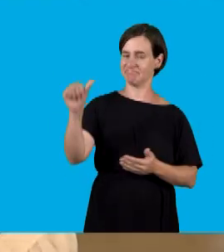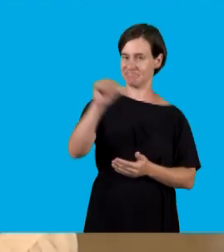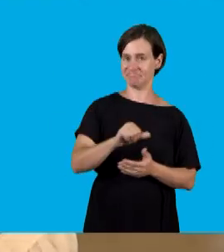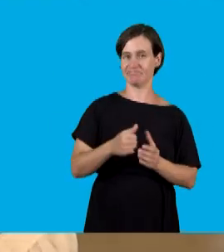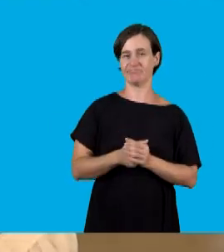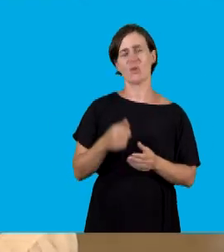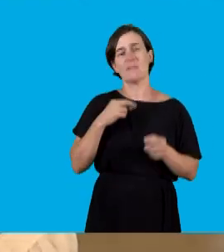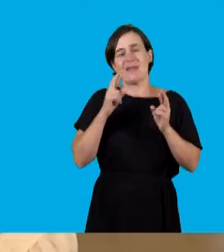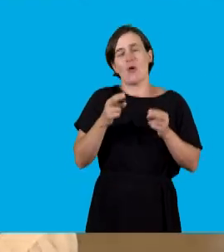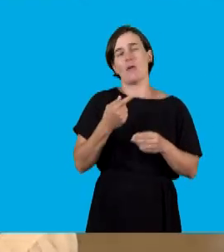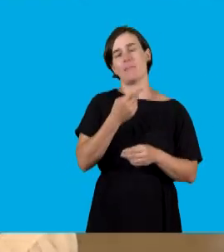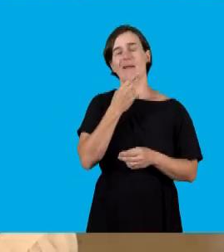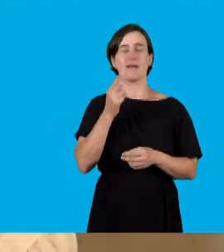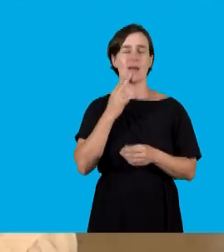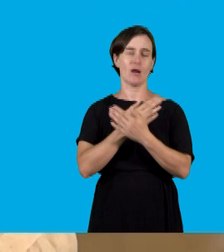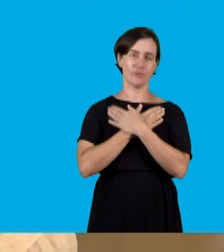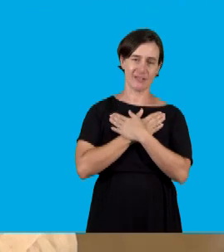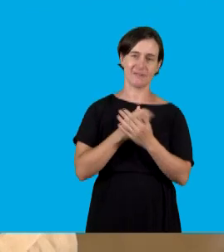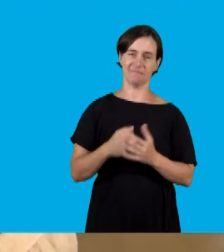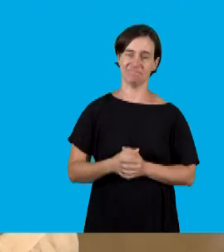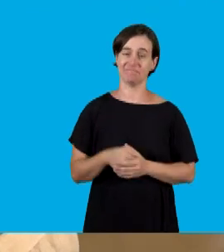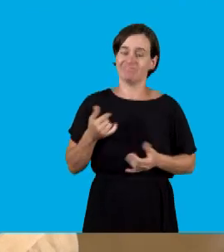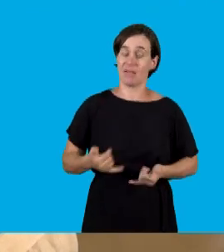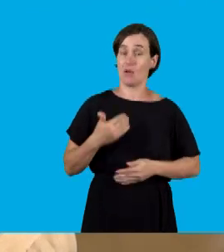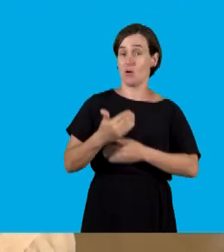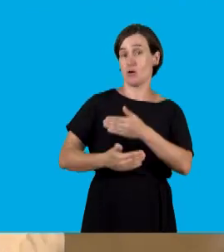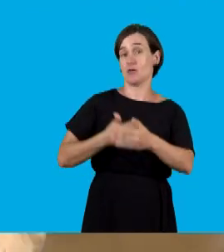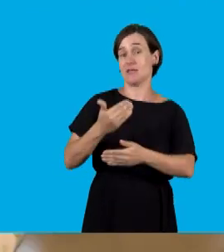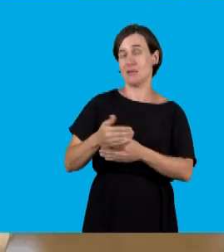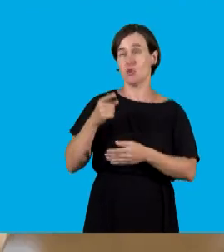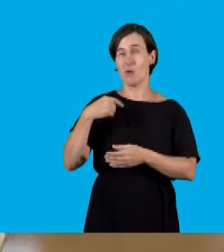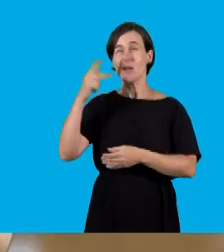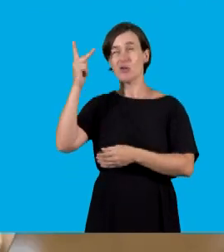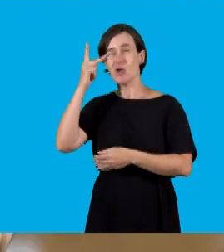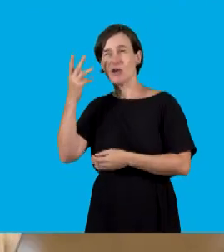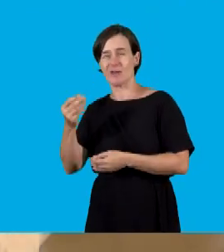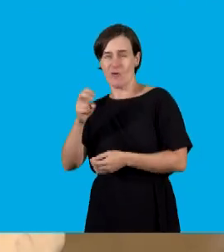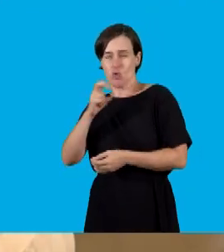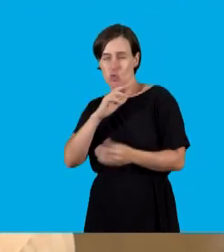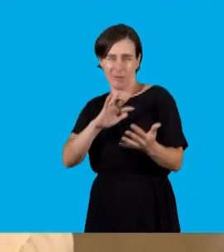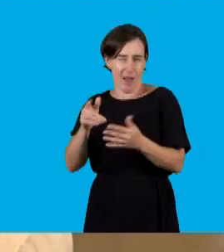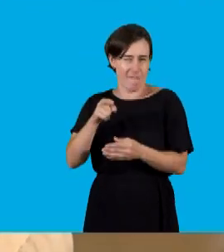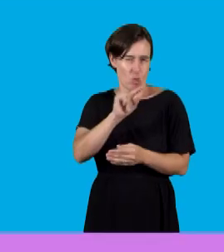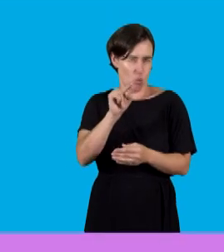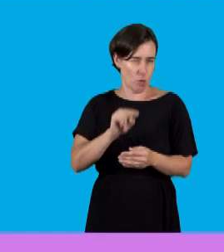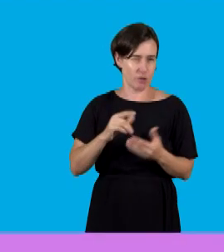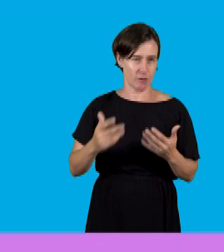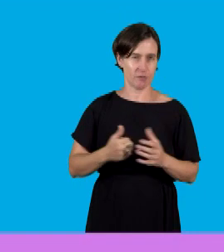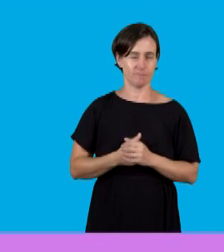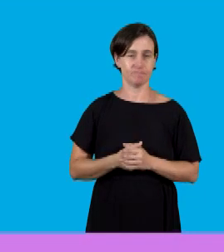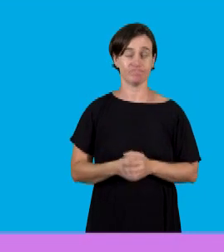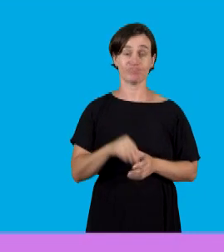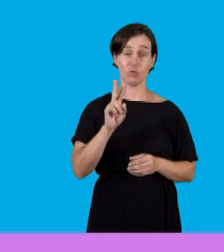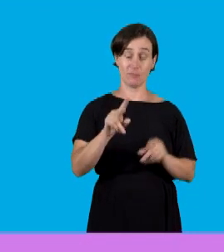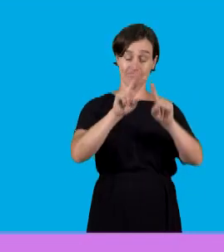Welcome back, learners. I hope you had a quick, nice rest. Let's continue to our application section. The first question there, we're given,